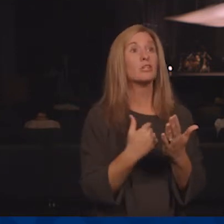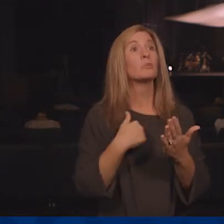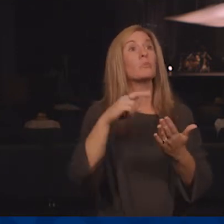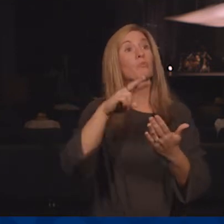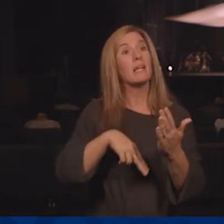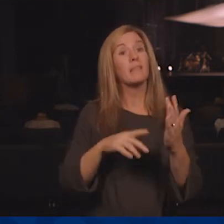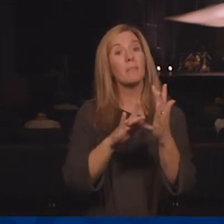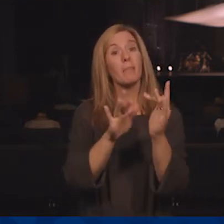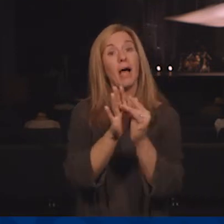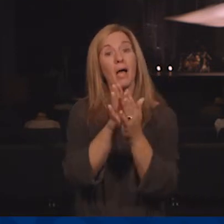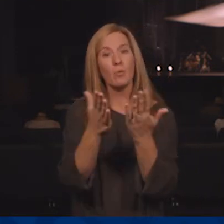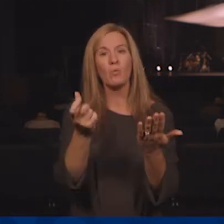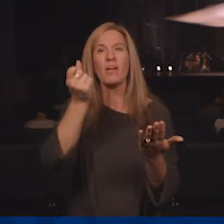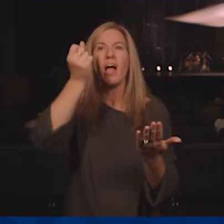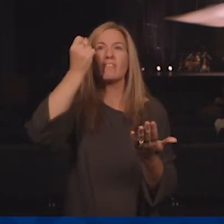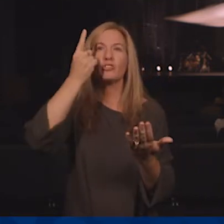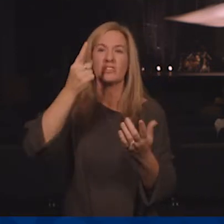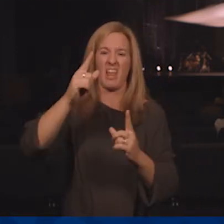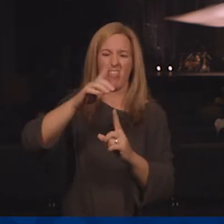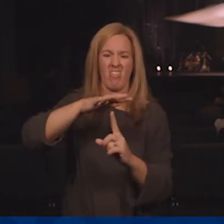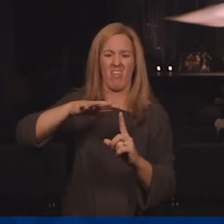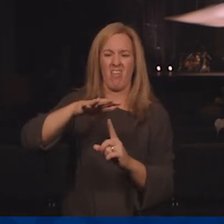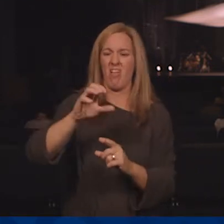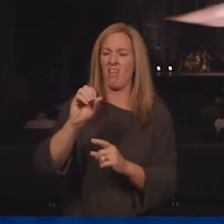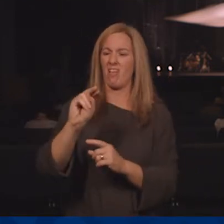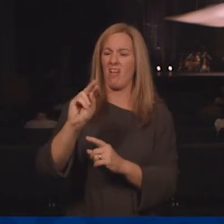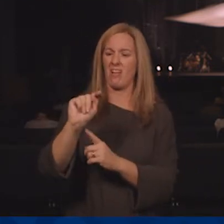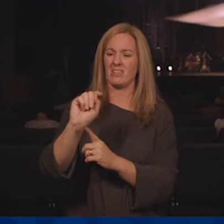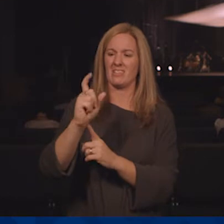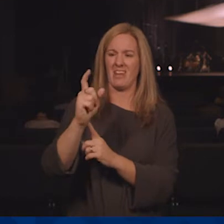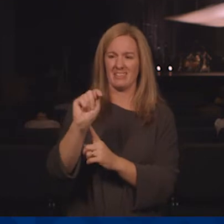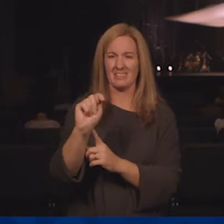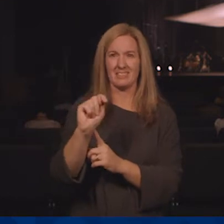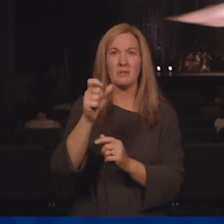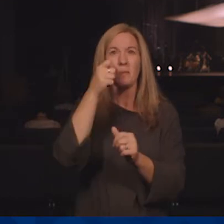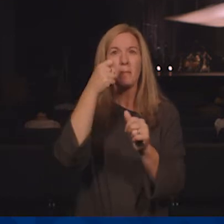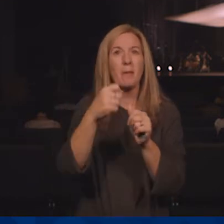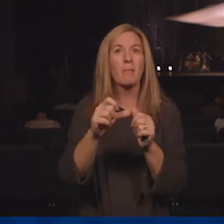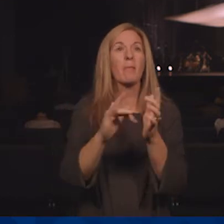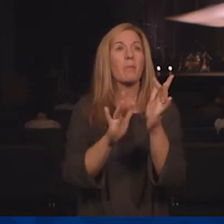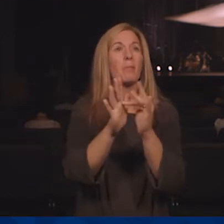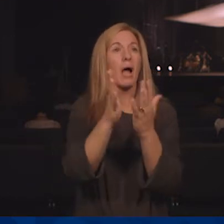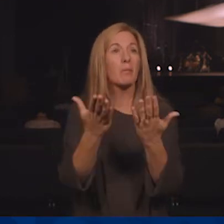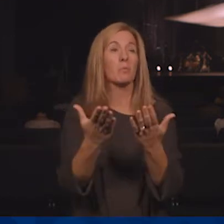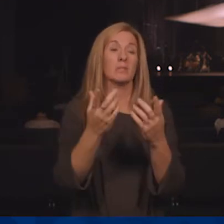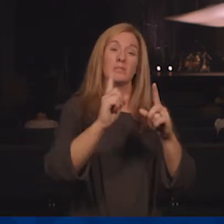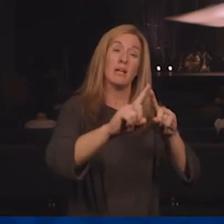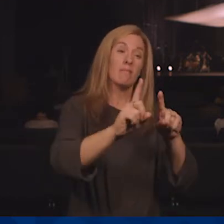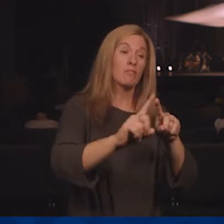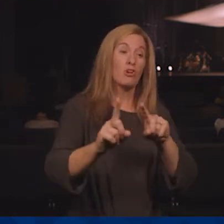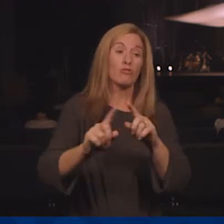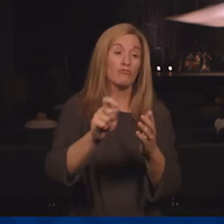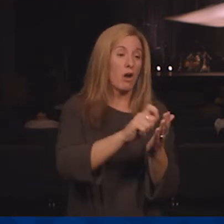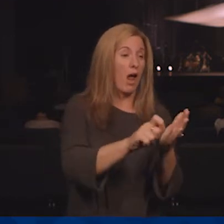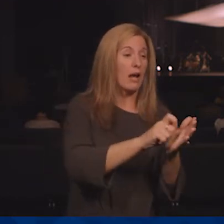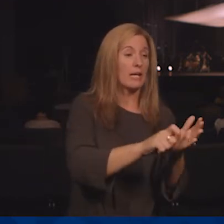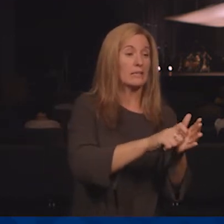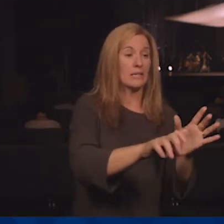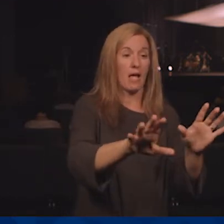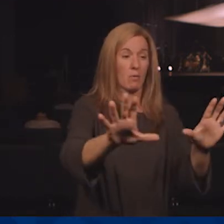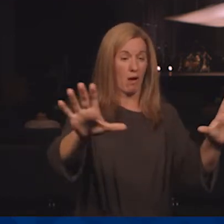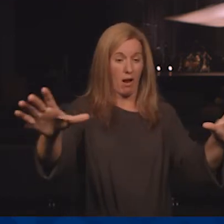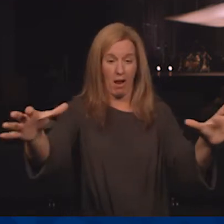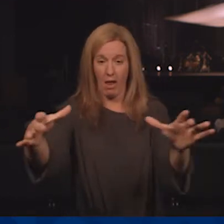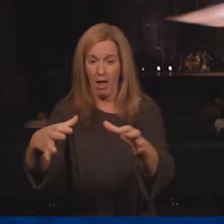context, right? Do you remember the Bible is a collection of writing? It's somewhat complex, and we're not meant to simply pick out